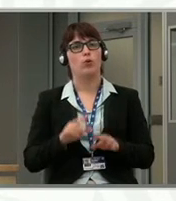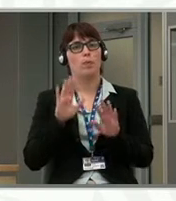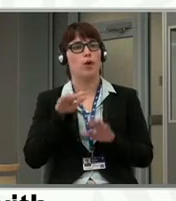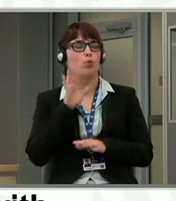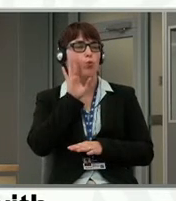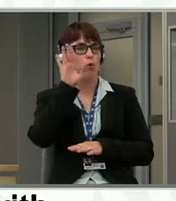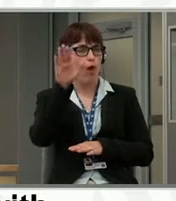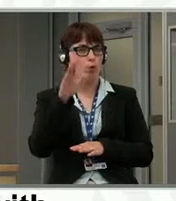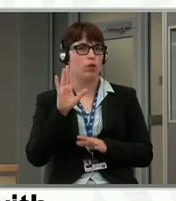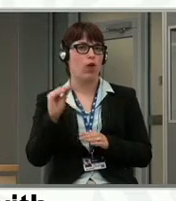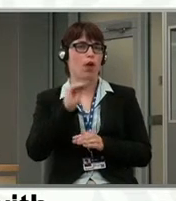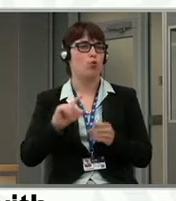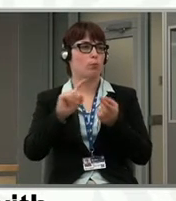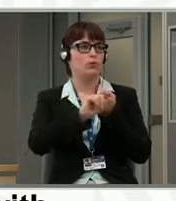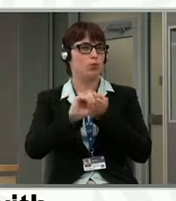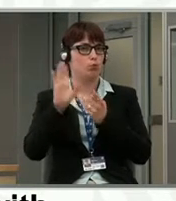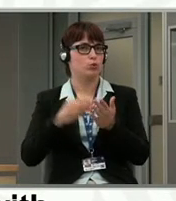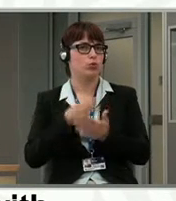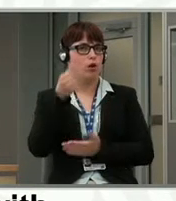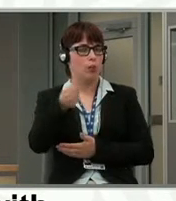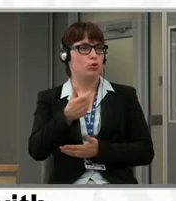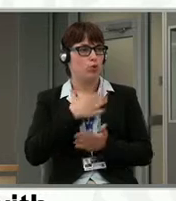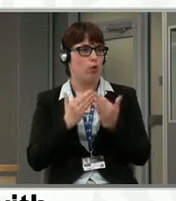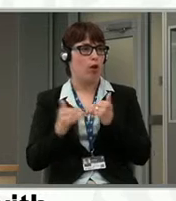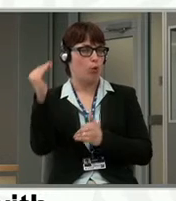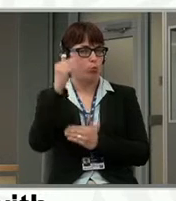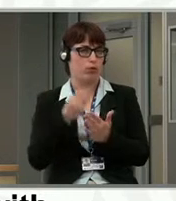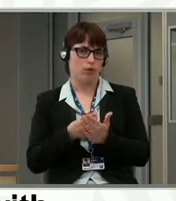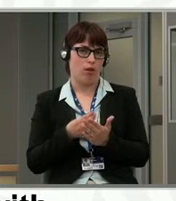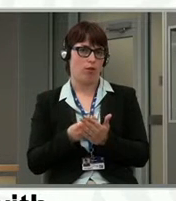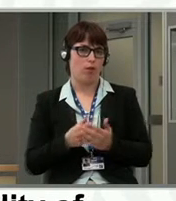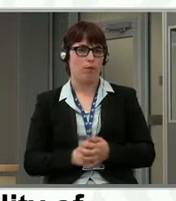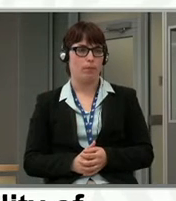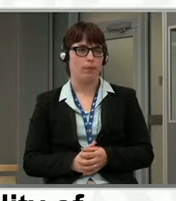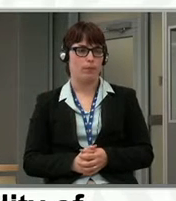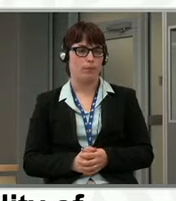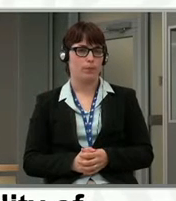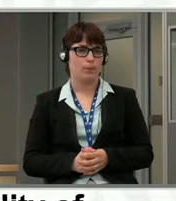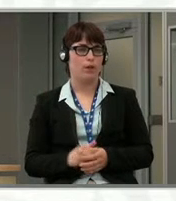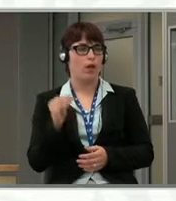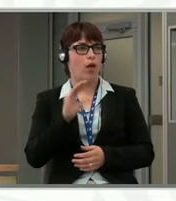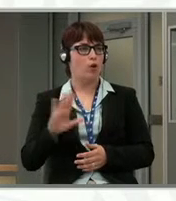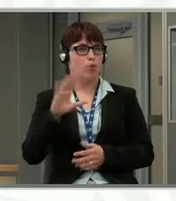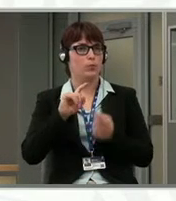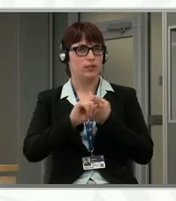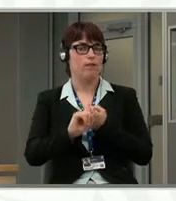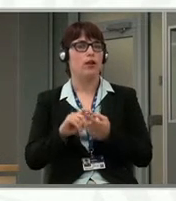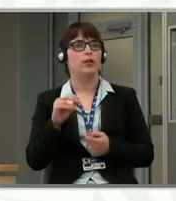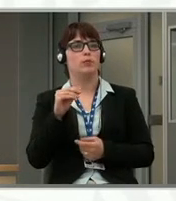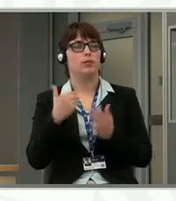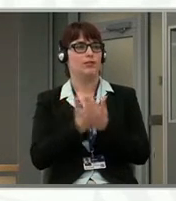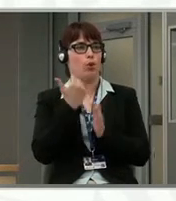equality with regards to these groups that can result in various grave circumstances. For example, social